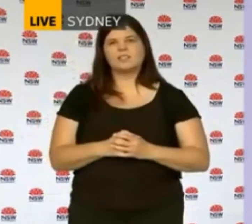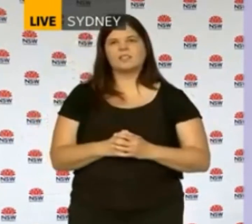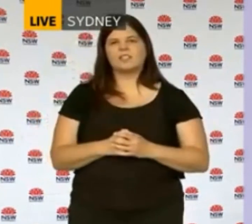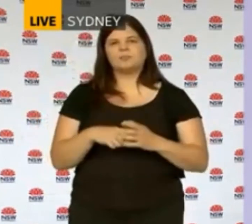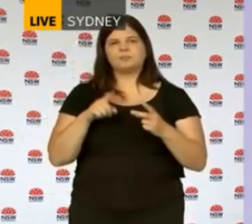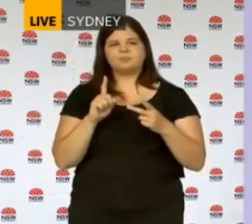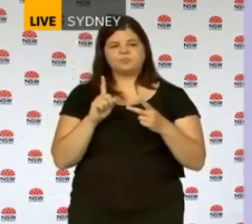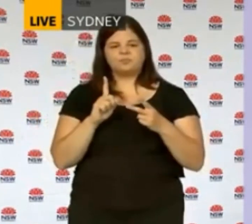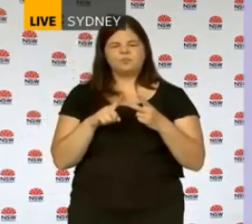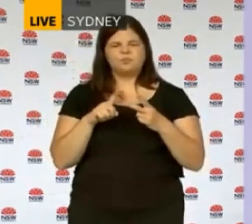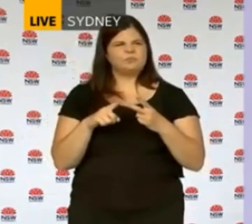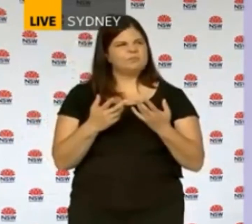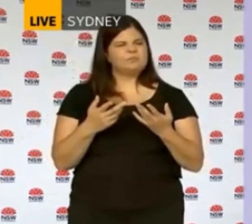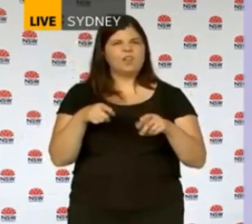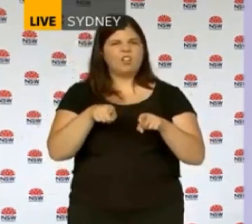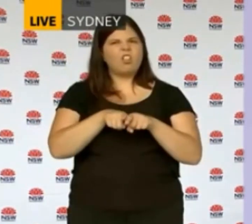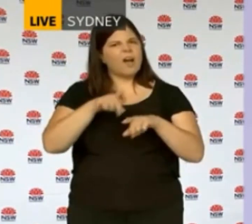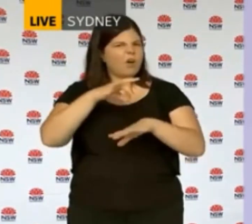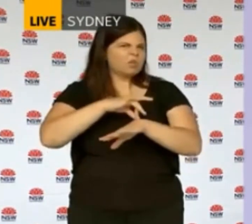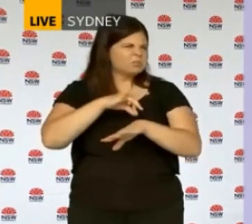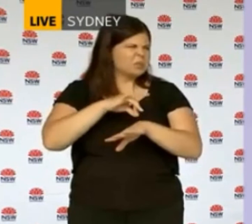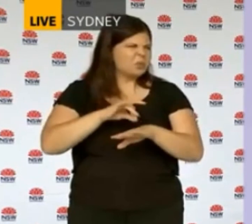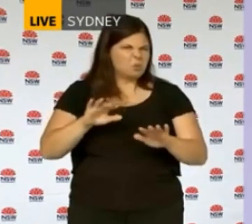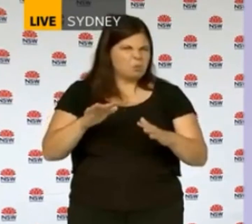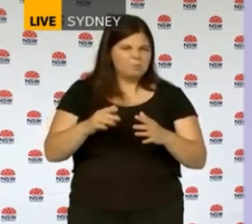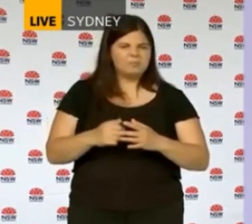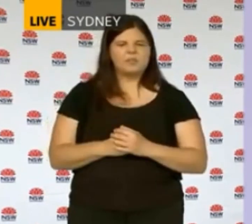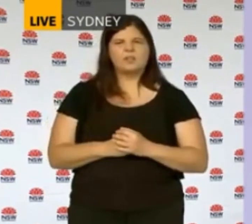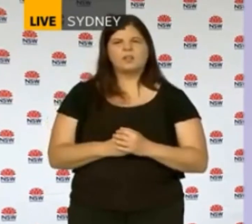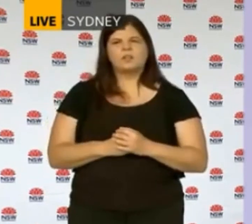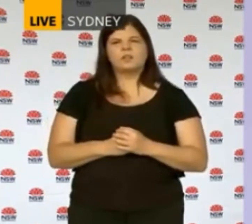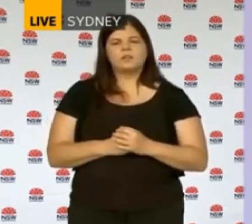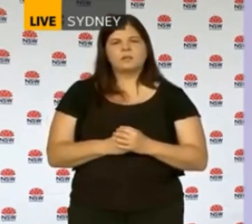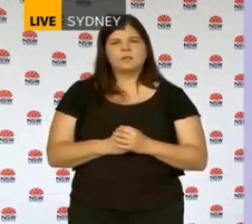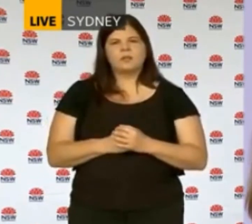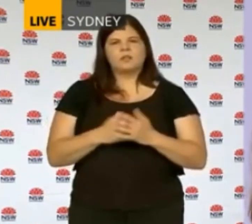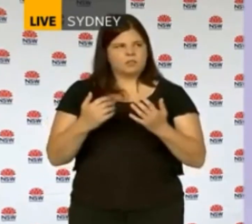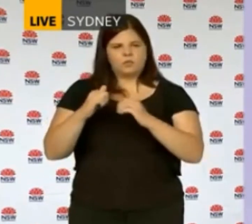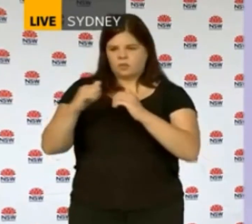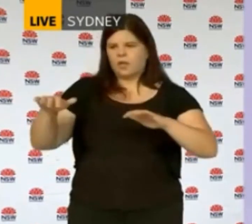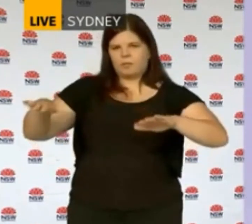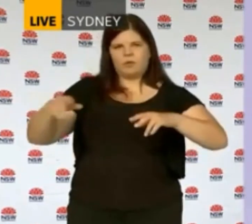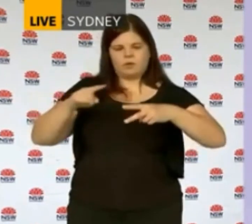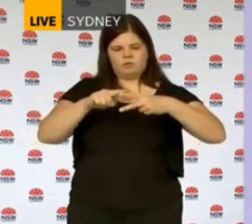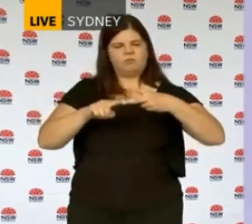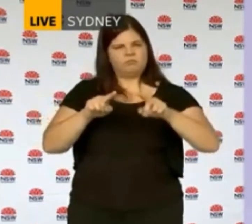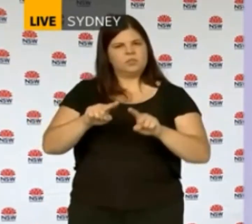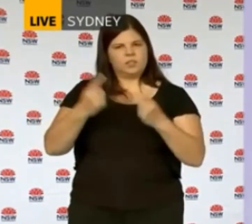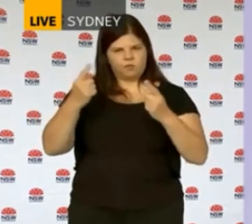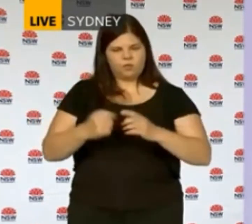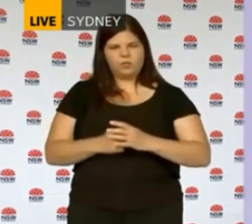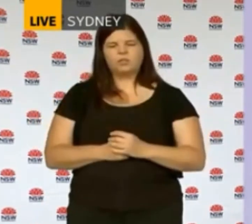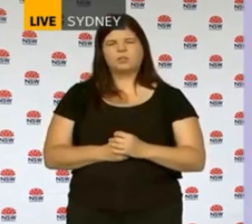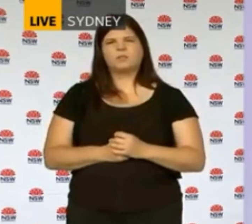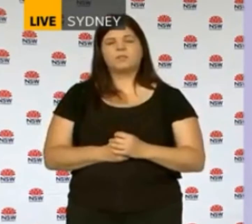it's probably almost like a variation of a hospital setting. So that's probably the distinction. We're seeing